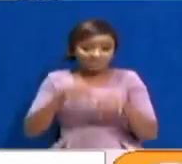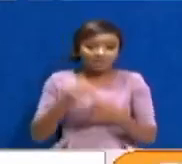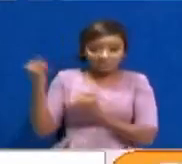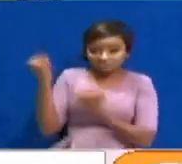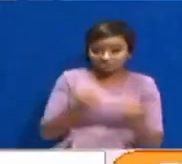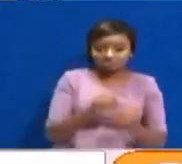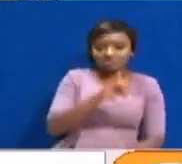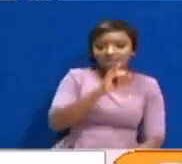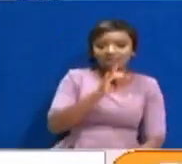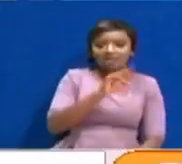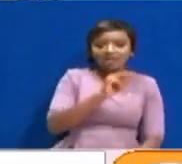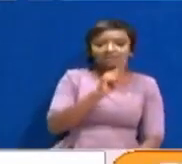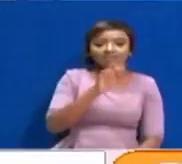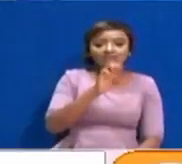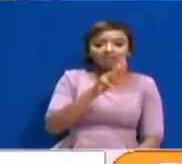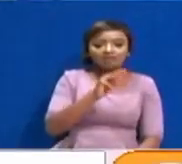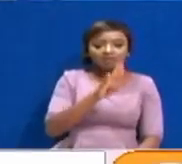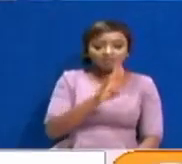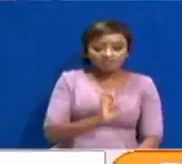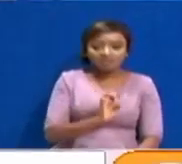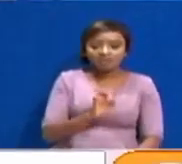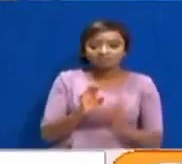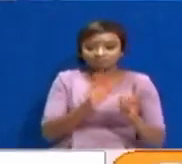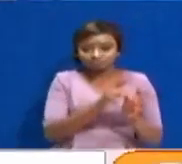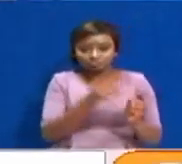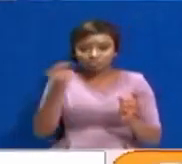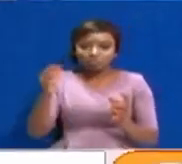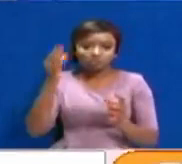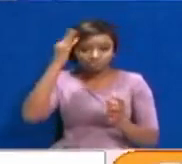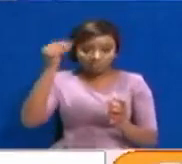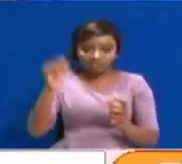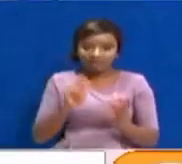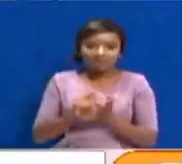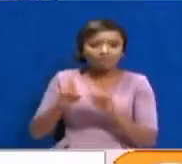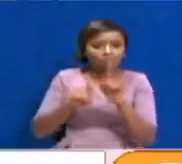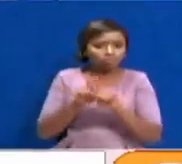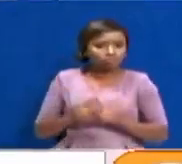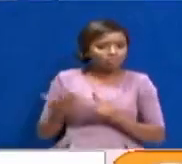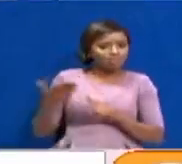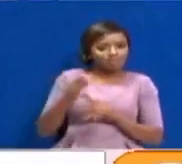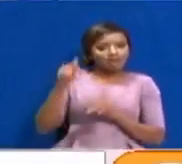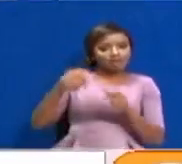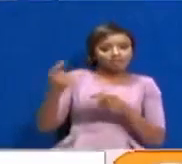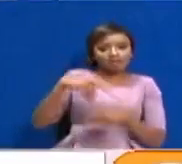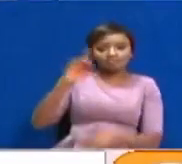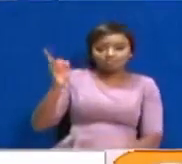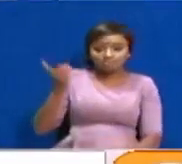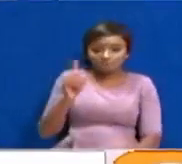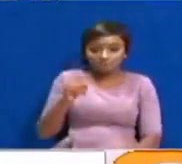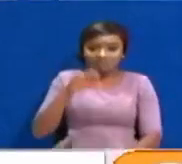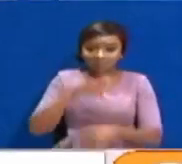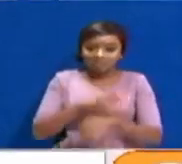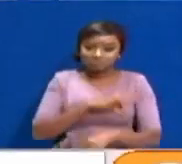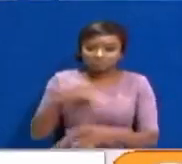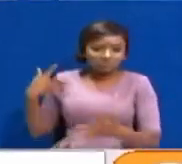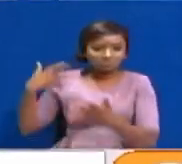the Entebe-Mogadishu route this morning, in addition to resuming the one to Nairobi. The airline expects to be profitable within 10